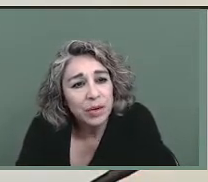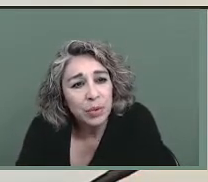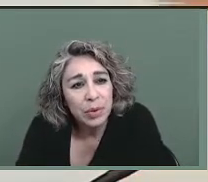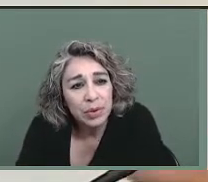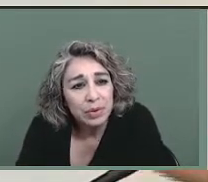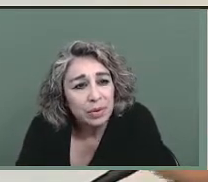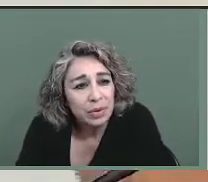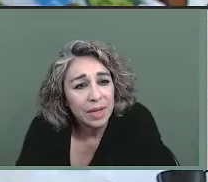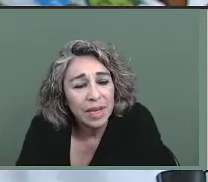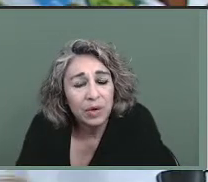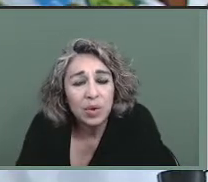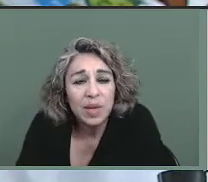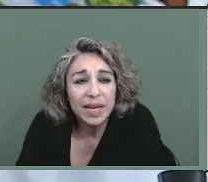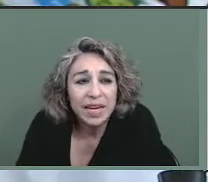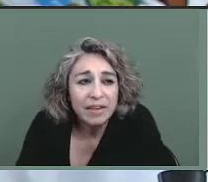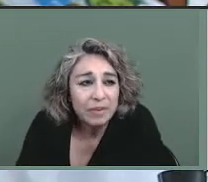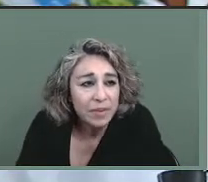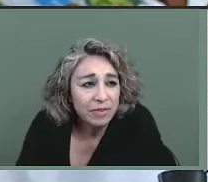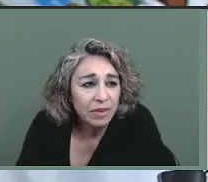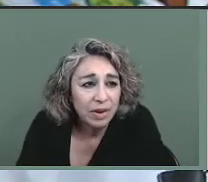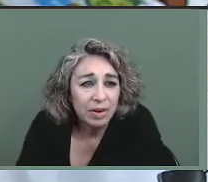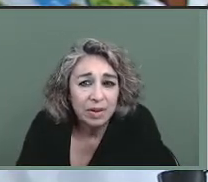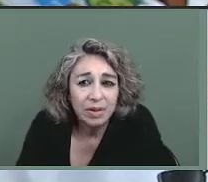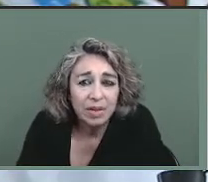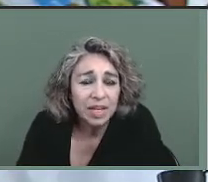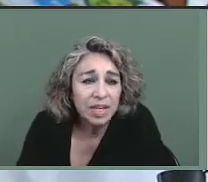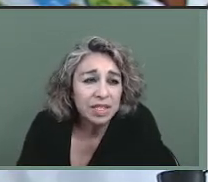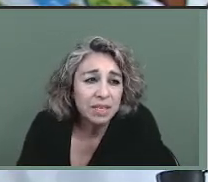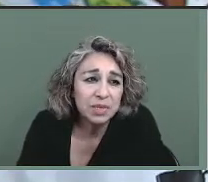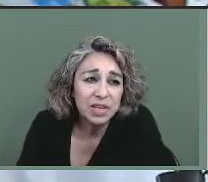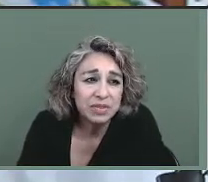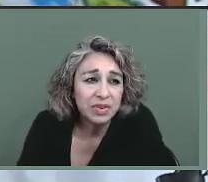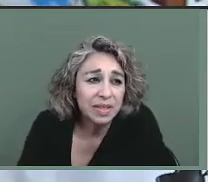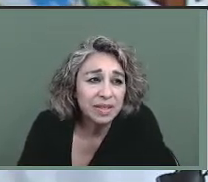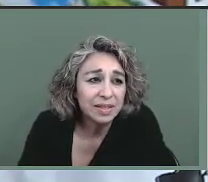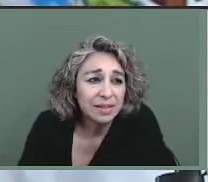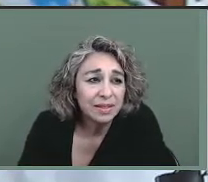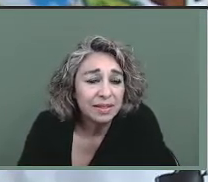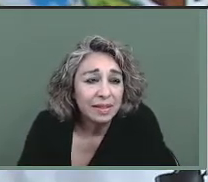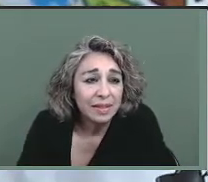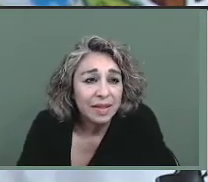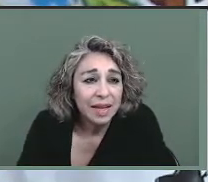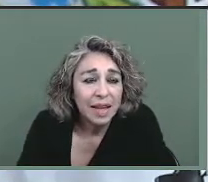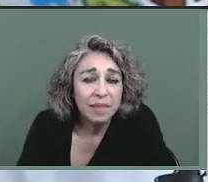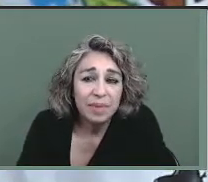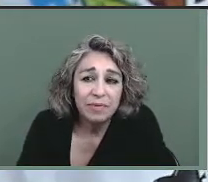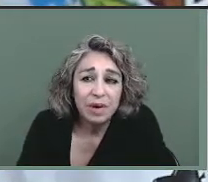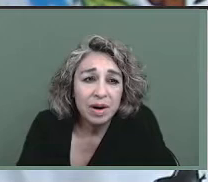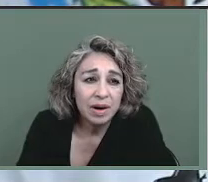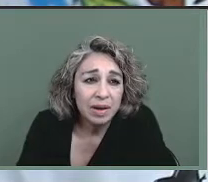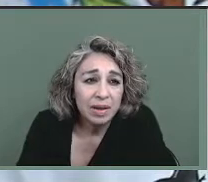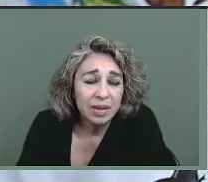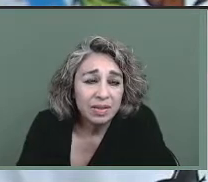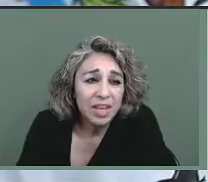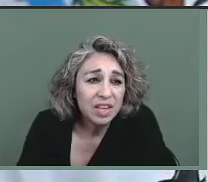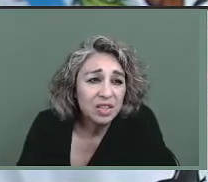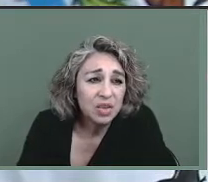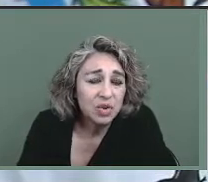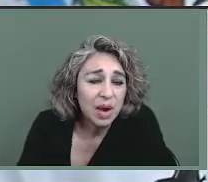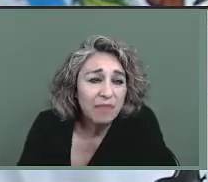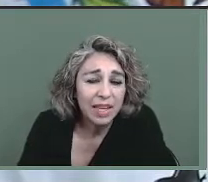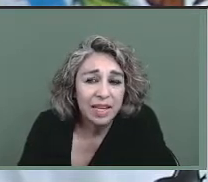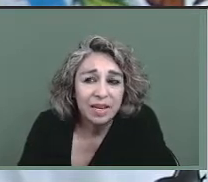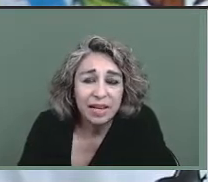And it grew. It grew like never before, the consumption of drugs. And before, they used